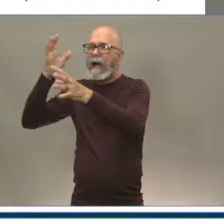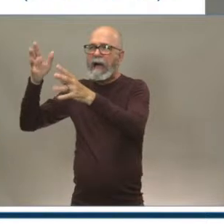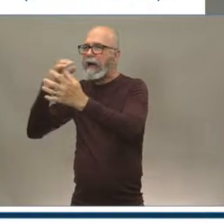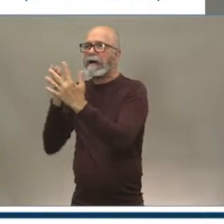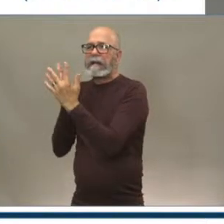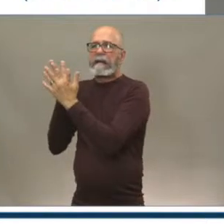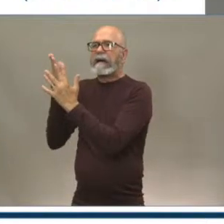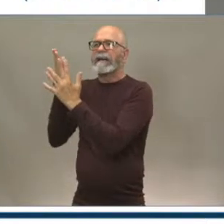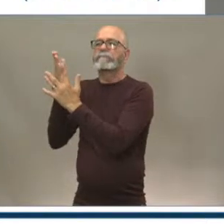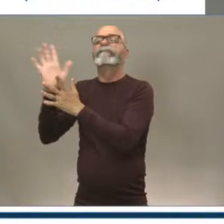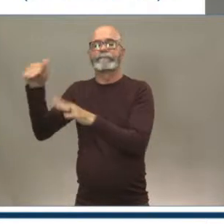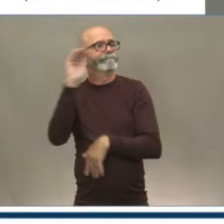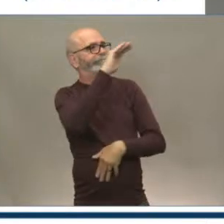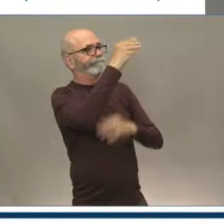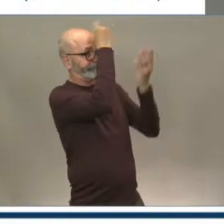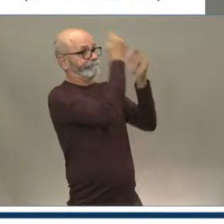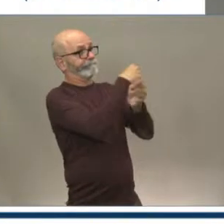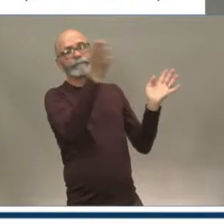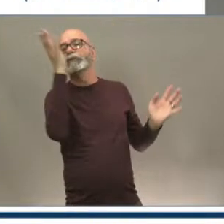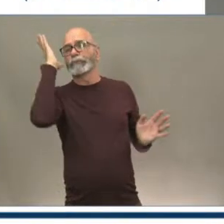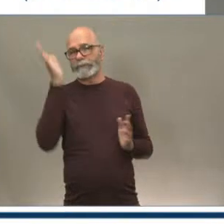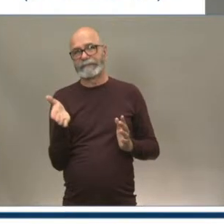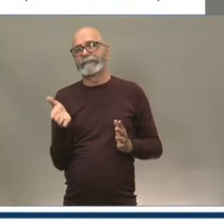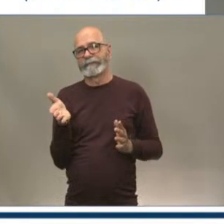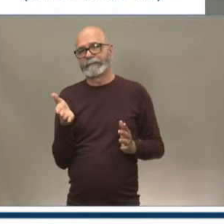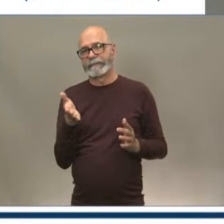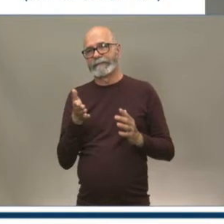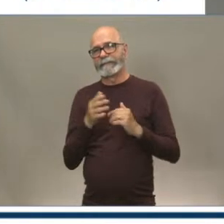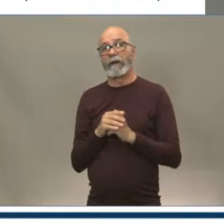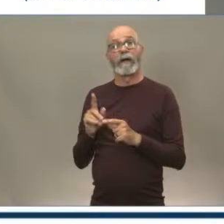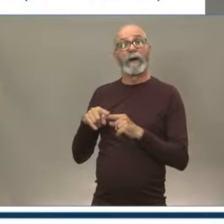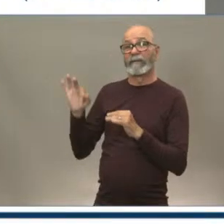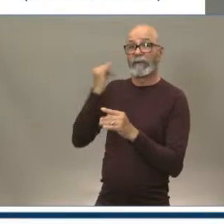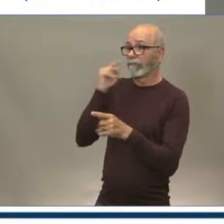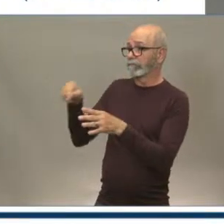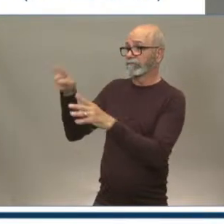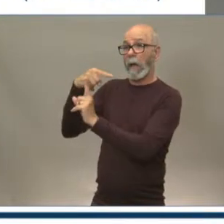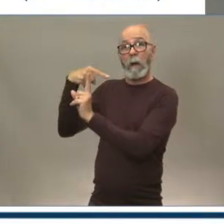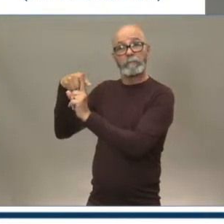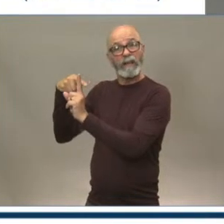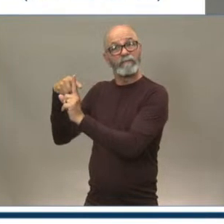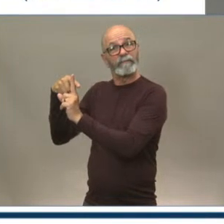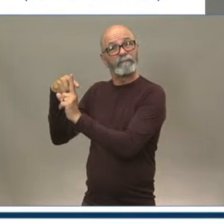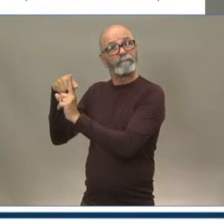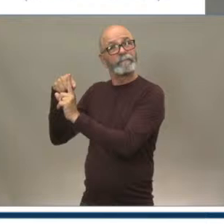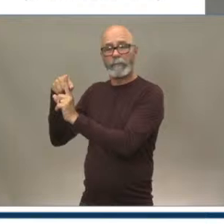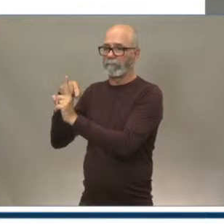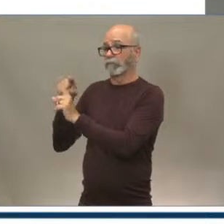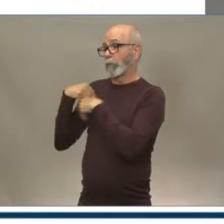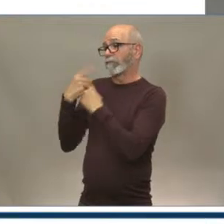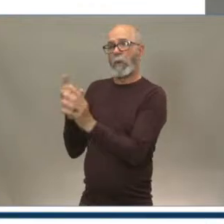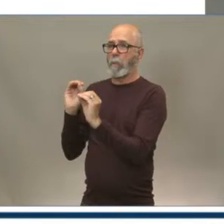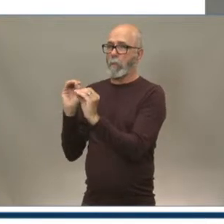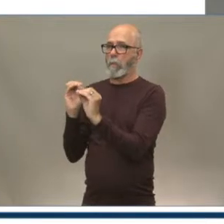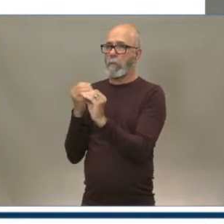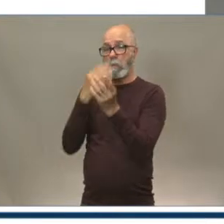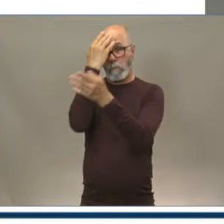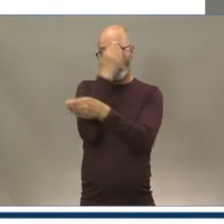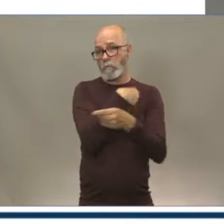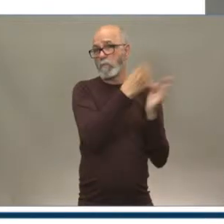just because there hasn't been a public notification around a case doesn't mean there's not reach out and that we're not